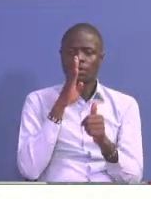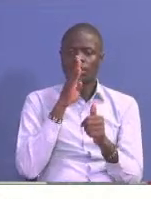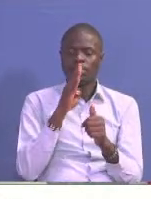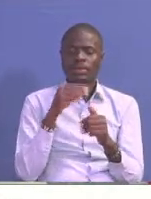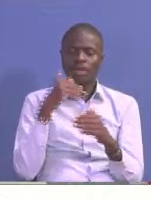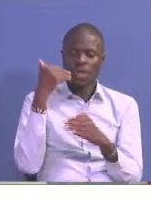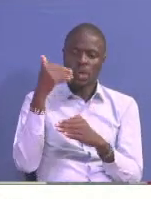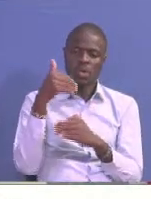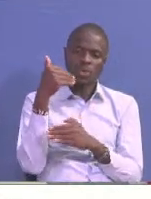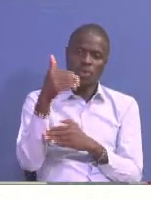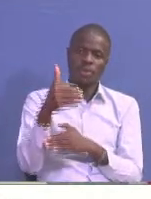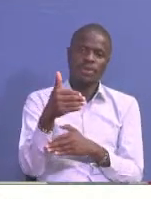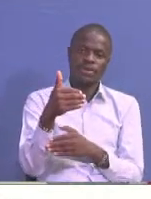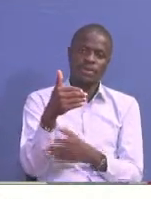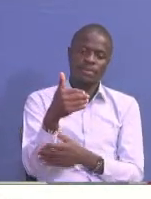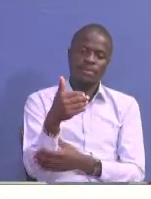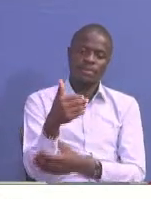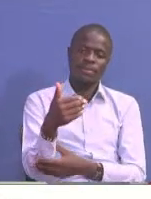always